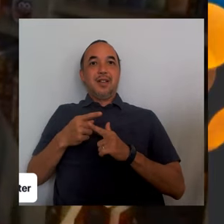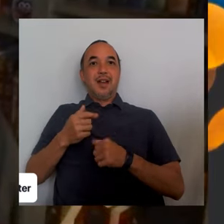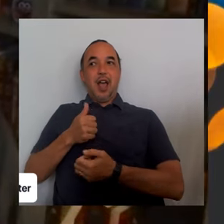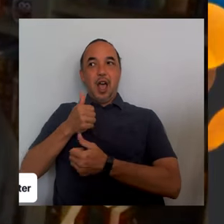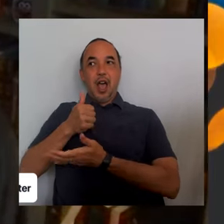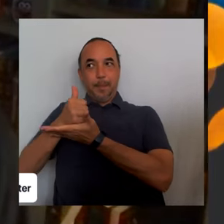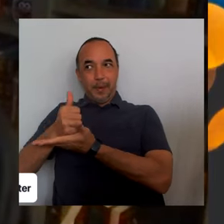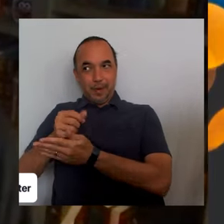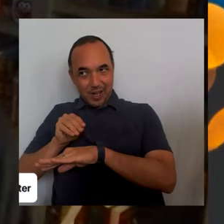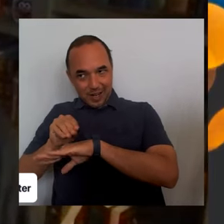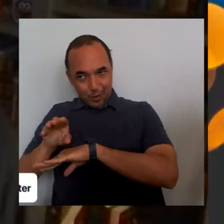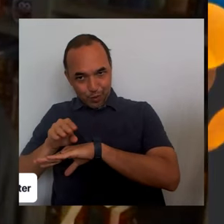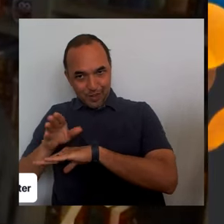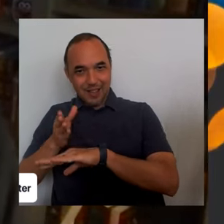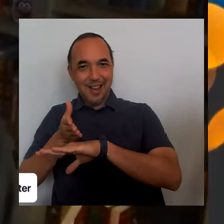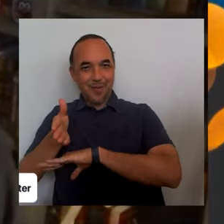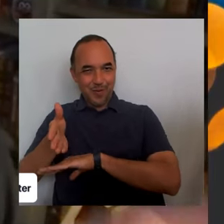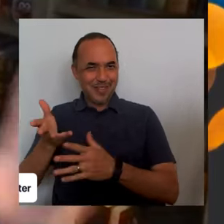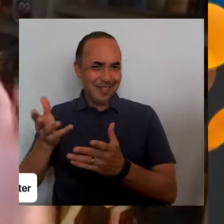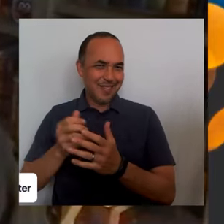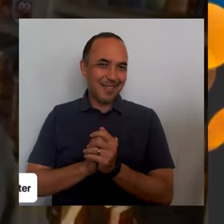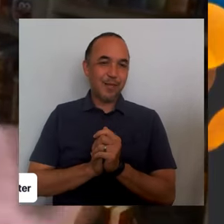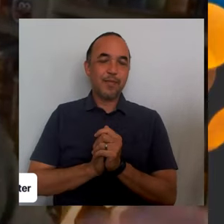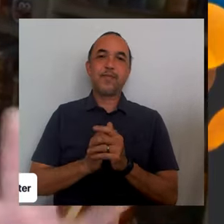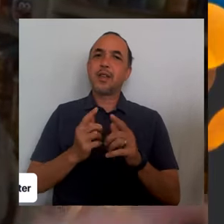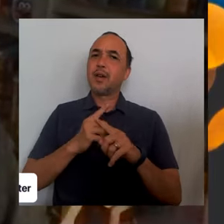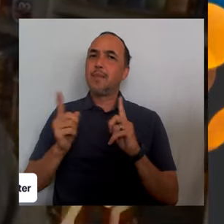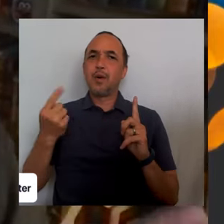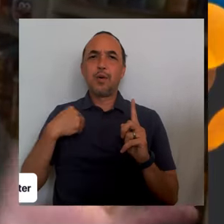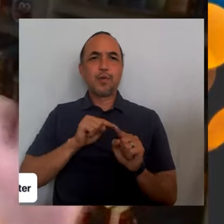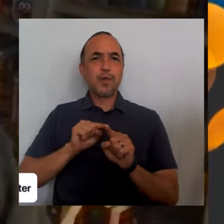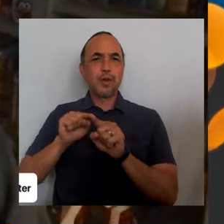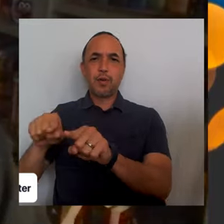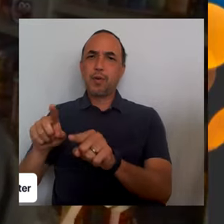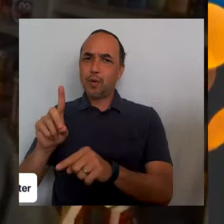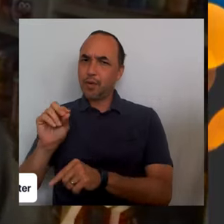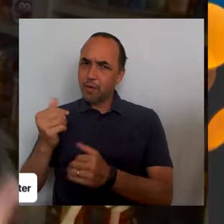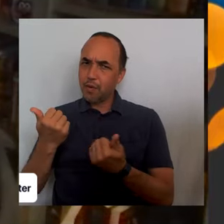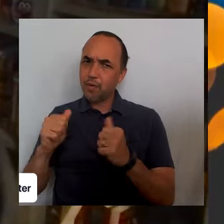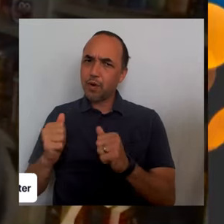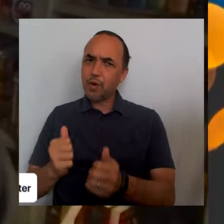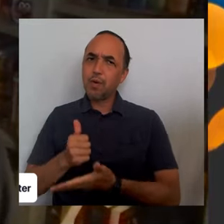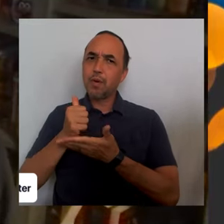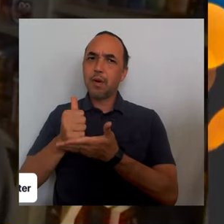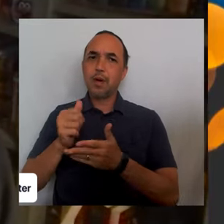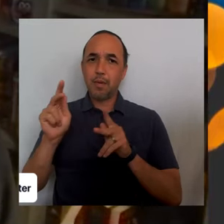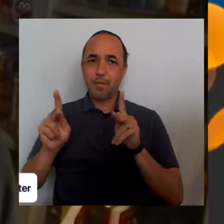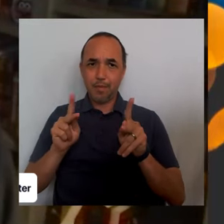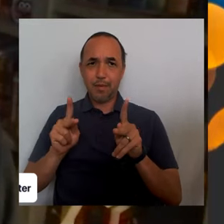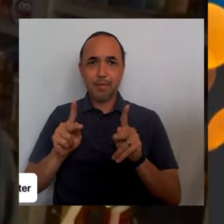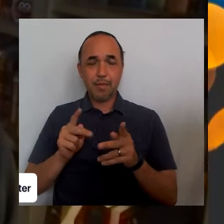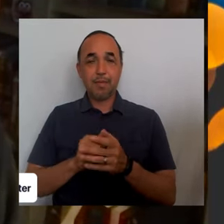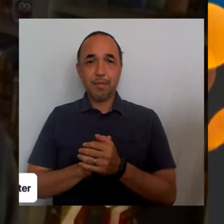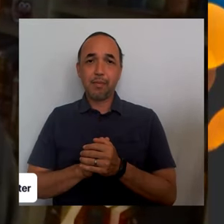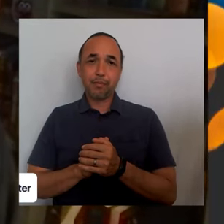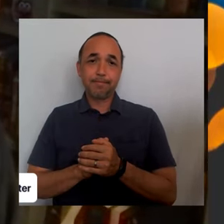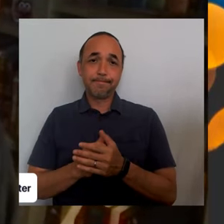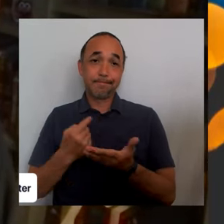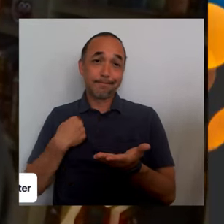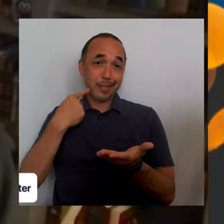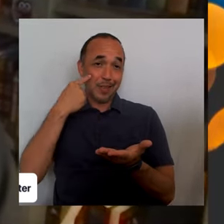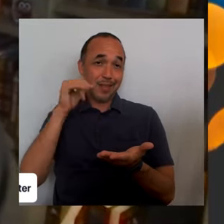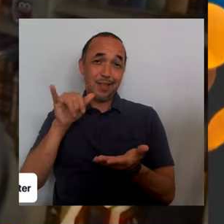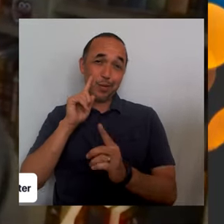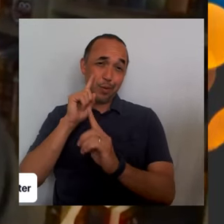give them aftercare, that sort of thing. But when we go, we always do try to help people, and I think we all do at the end of the day. So I'd